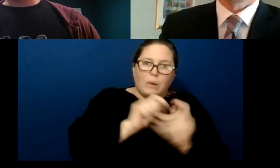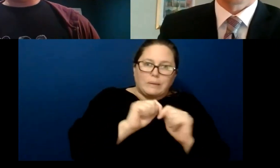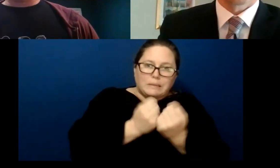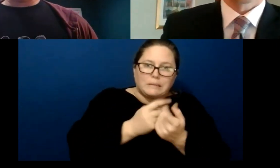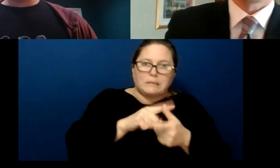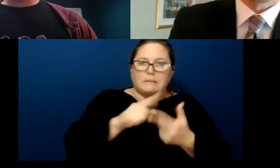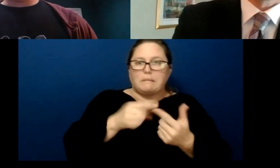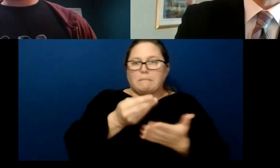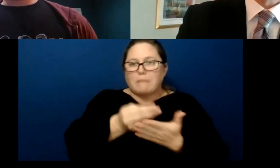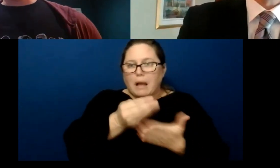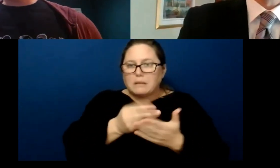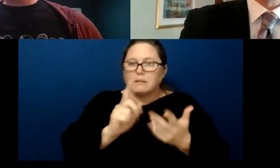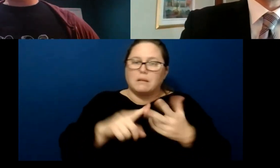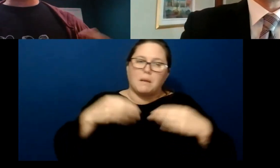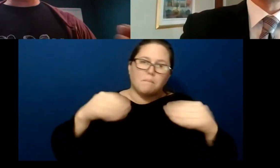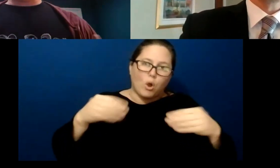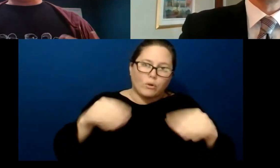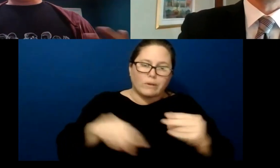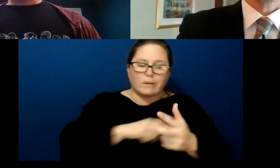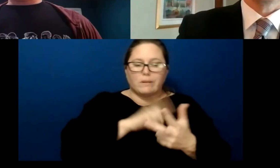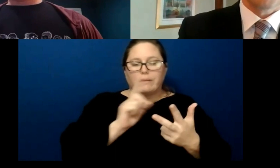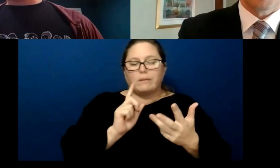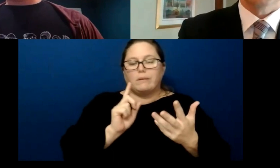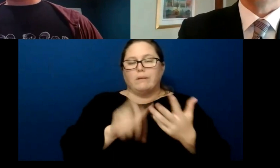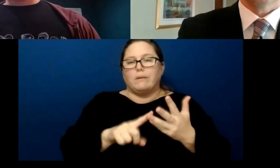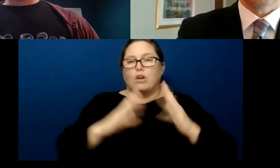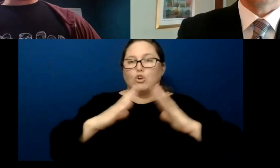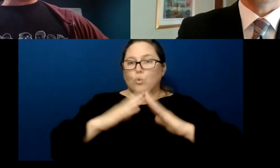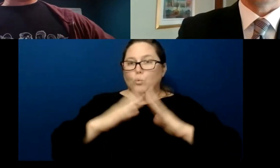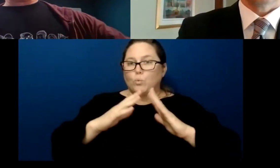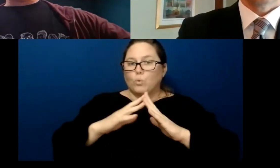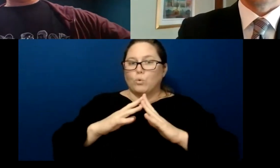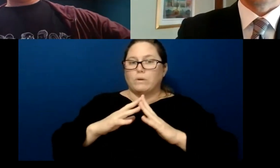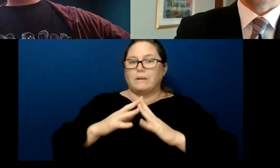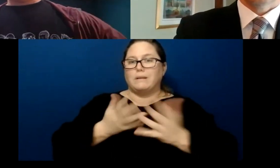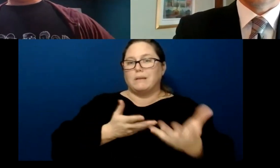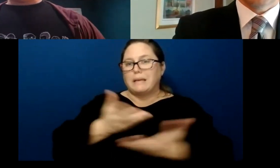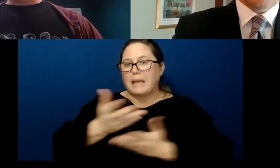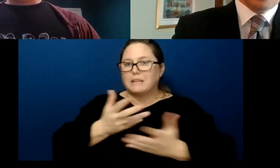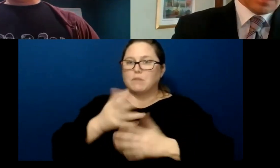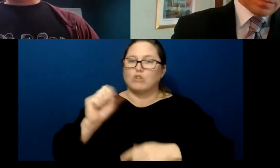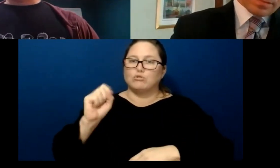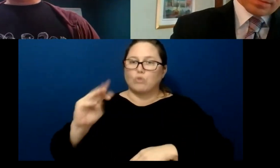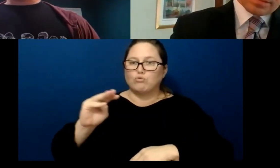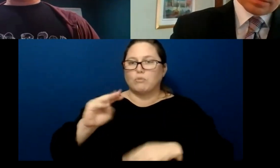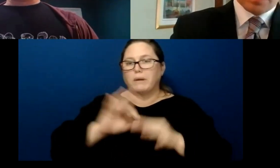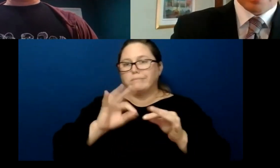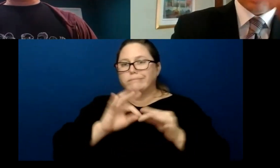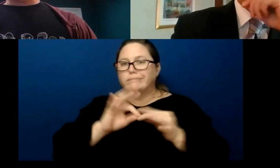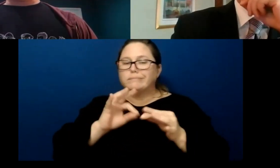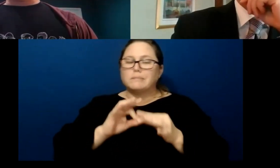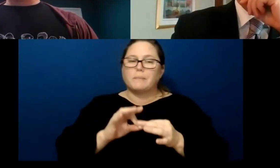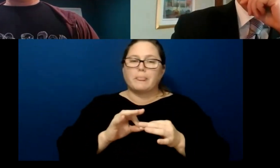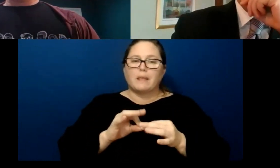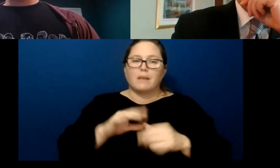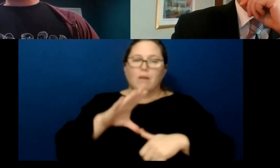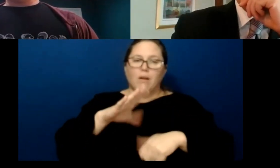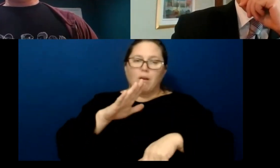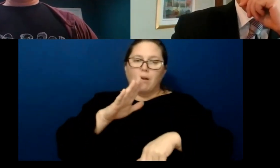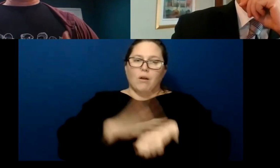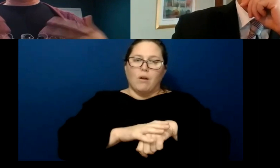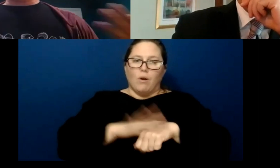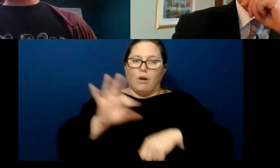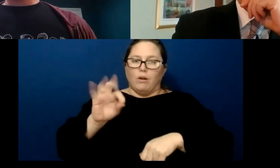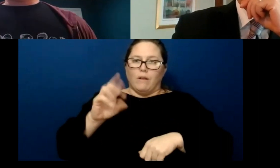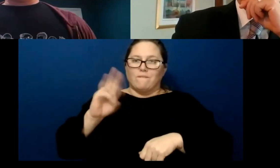have marketing people, we have community engagement people who are on our social media and are on the forums with gamers. We have